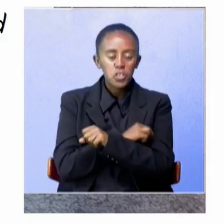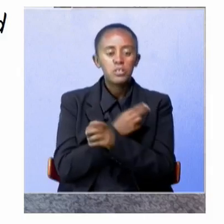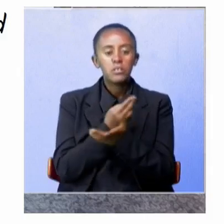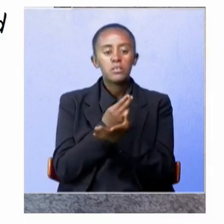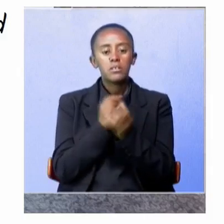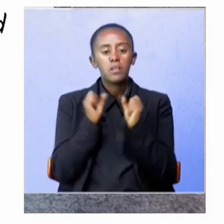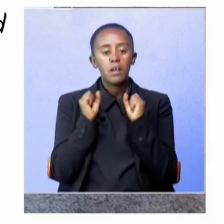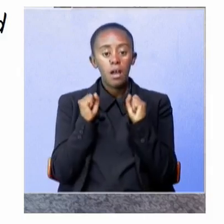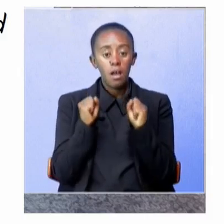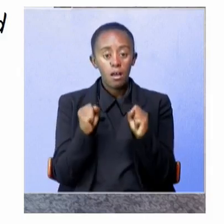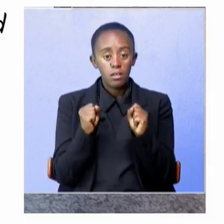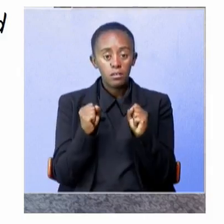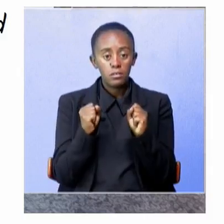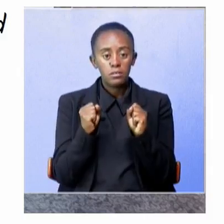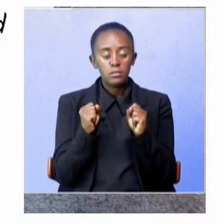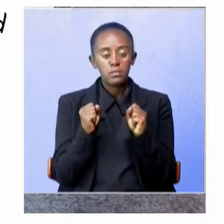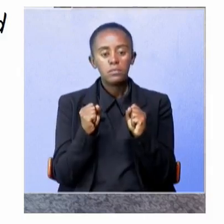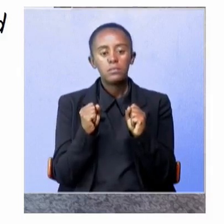can